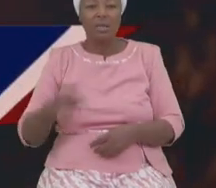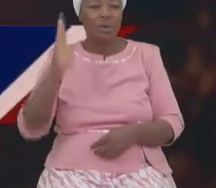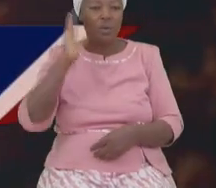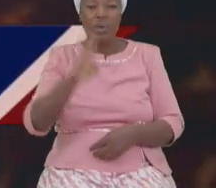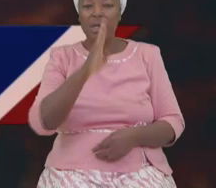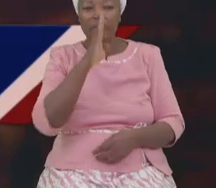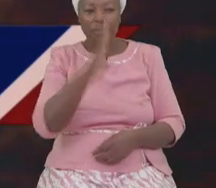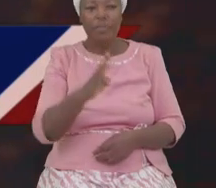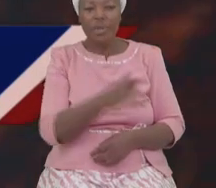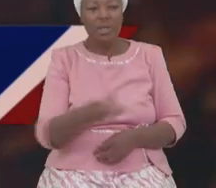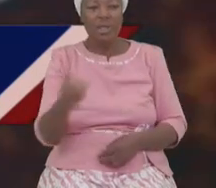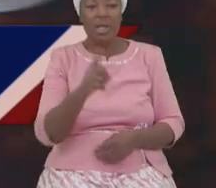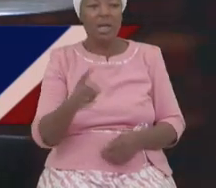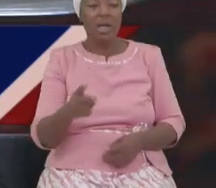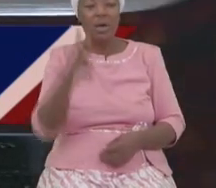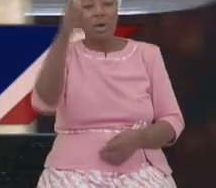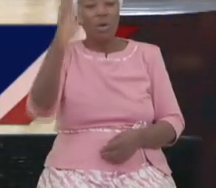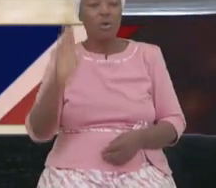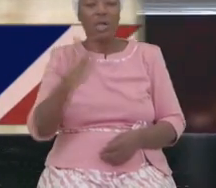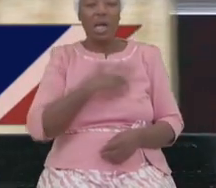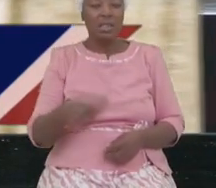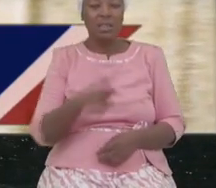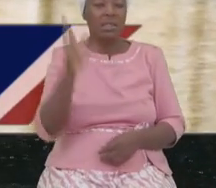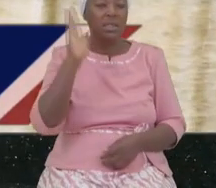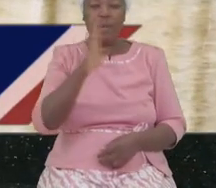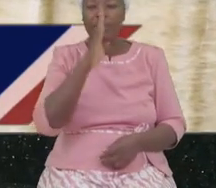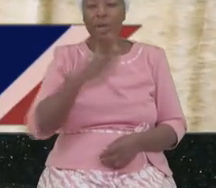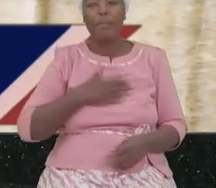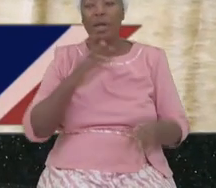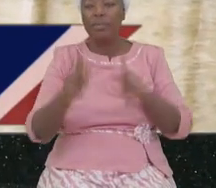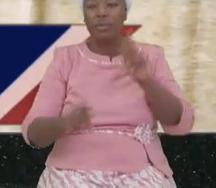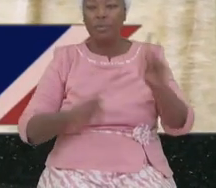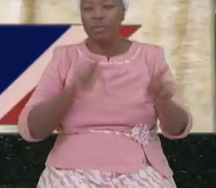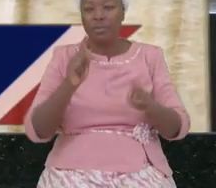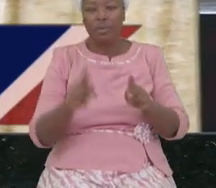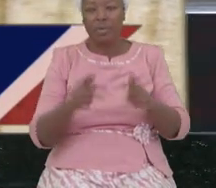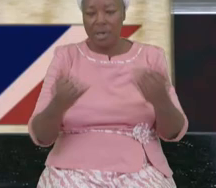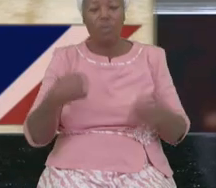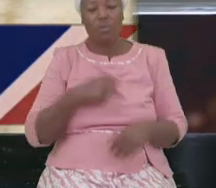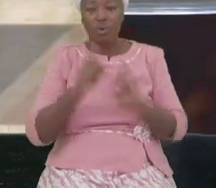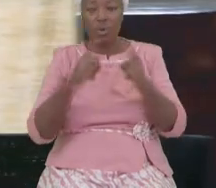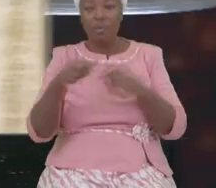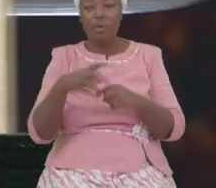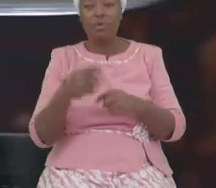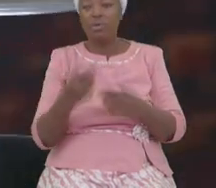be their God, and they shall be my people. Now we're talking about